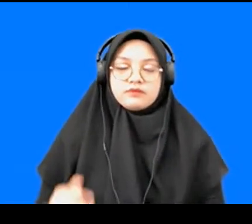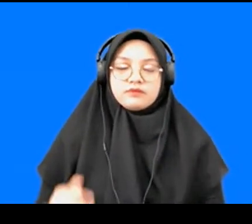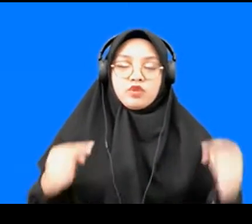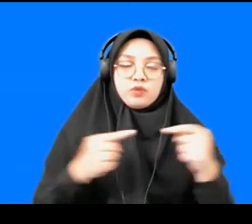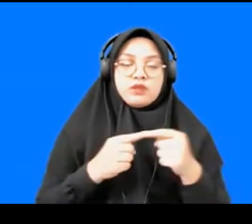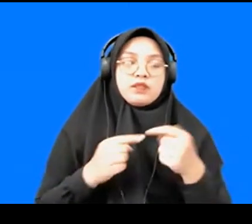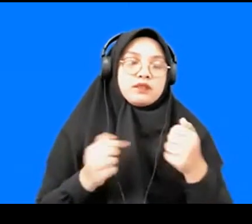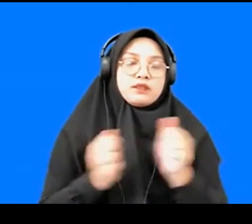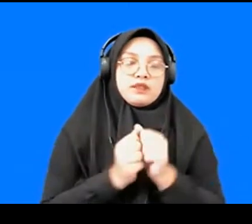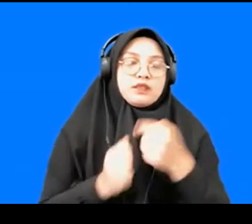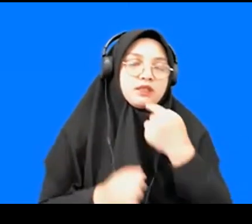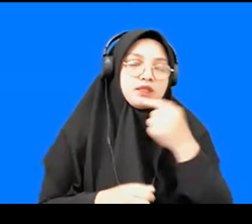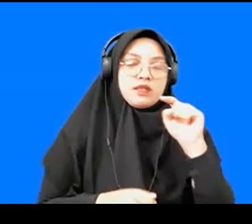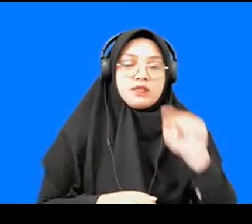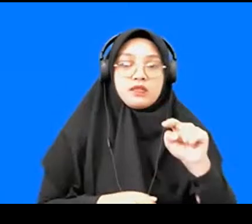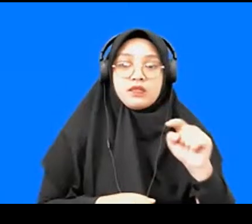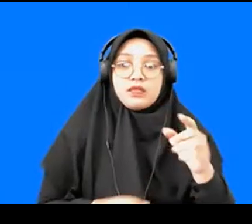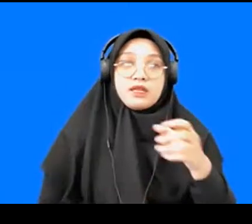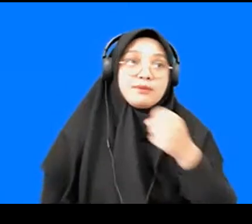mic, where's the mic? Okay.